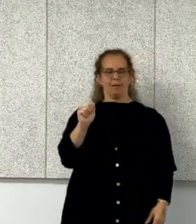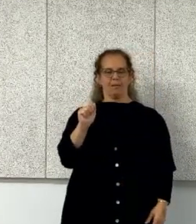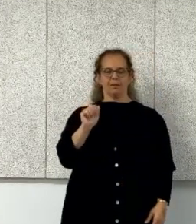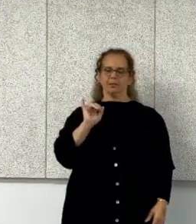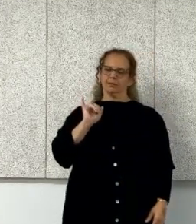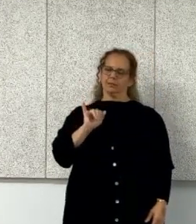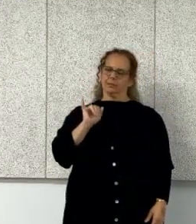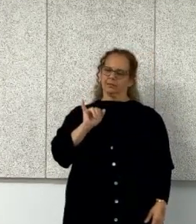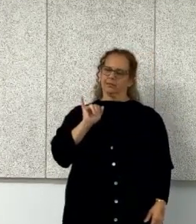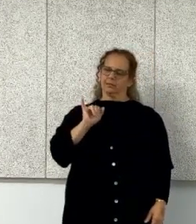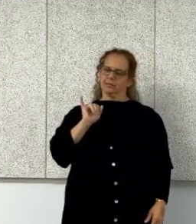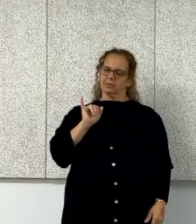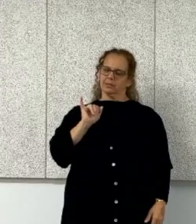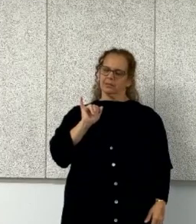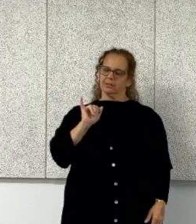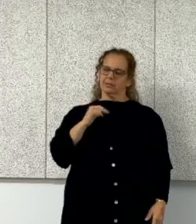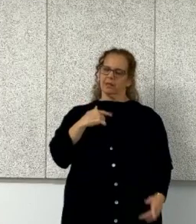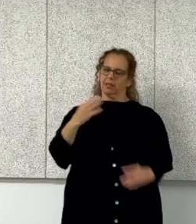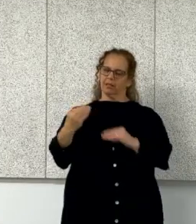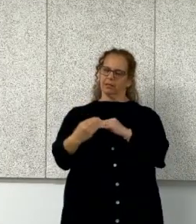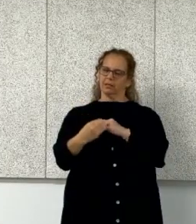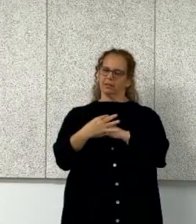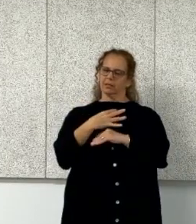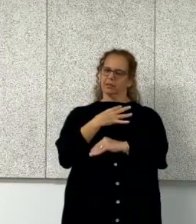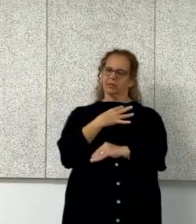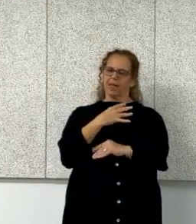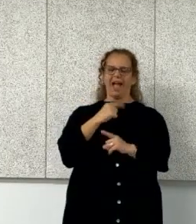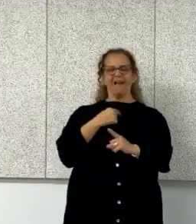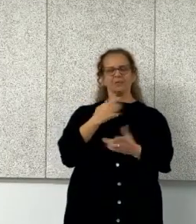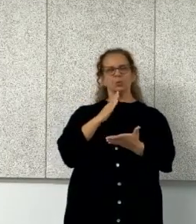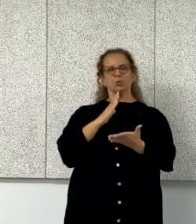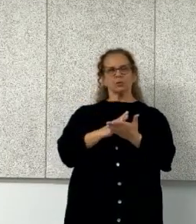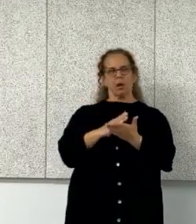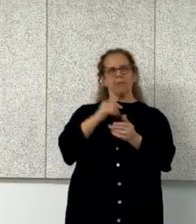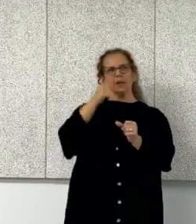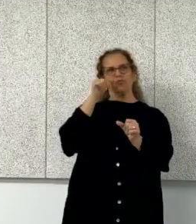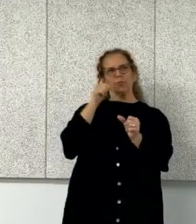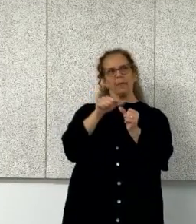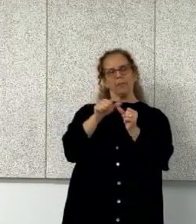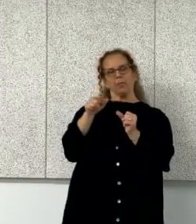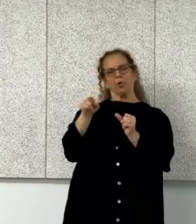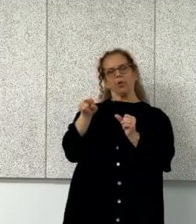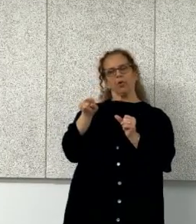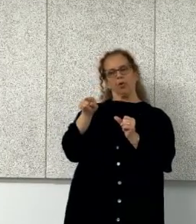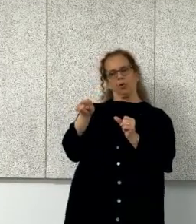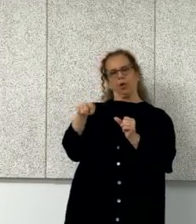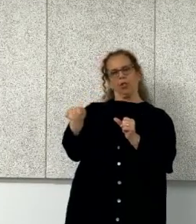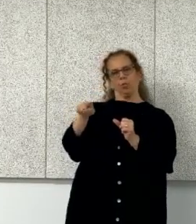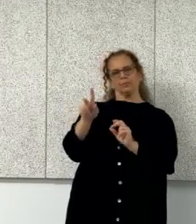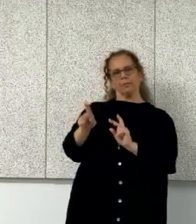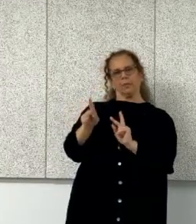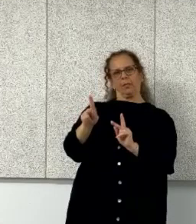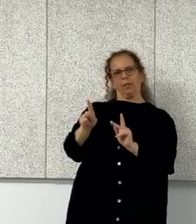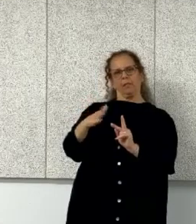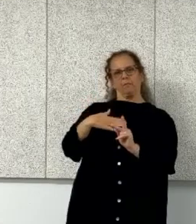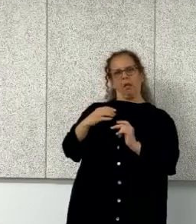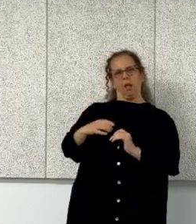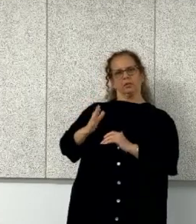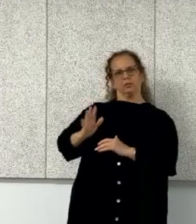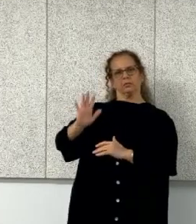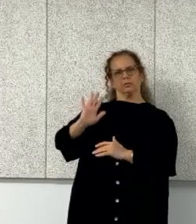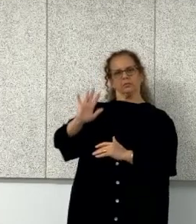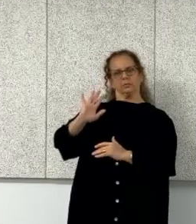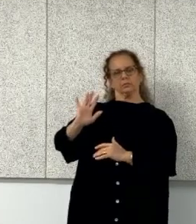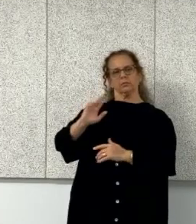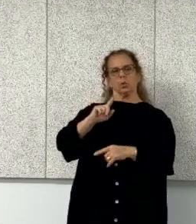It really made me sort of, I have to stop and remember those folks in every time I'm doing this work, to work with a cultural institution or an